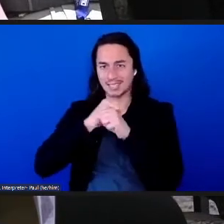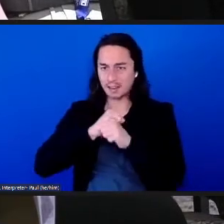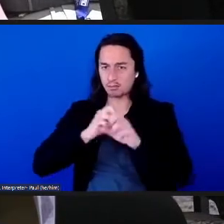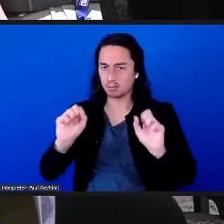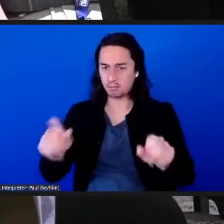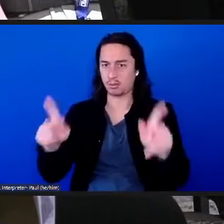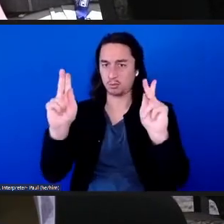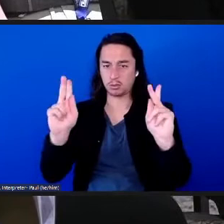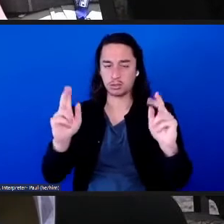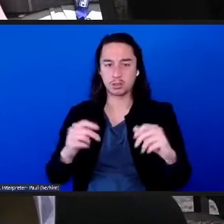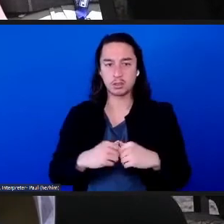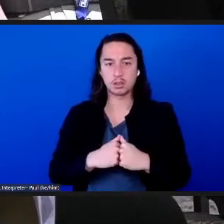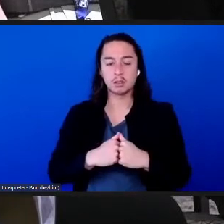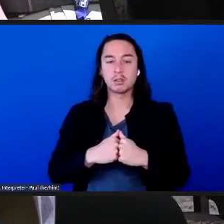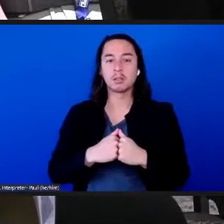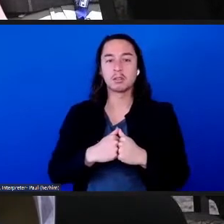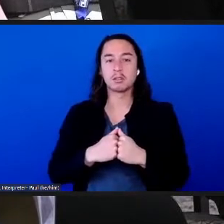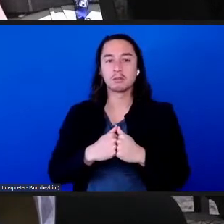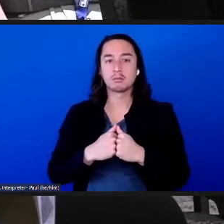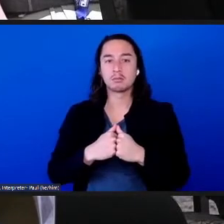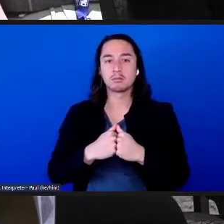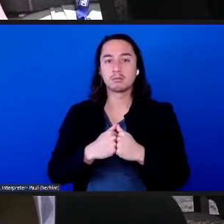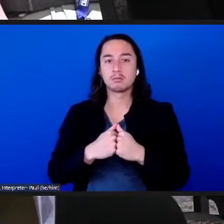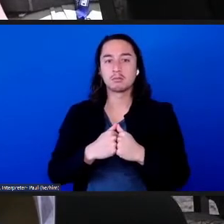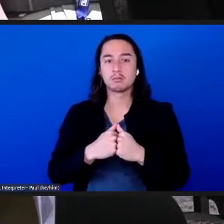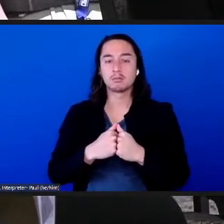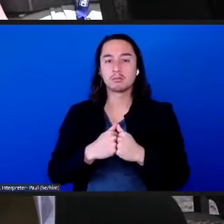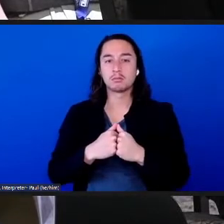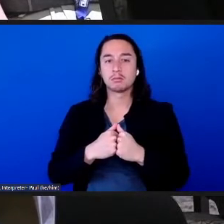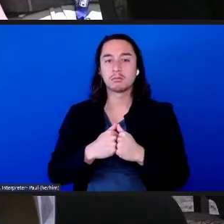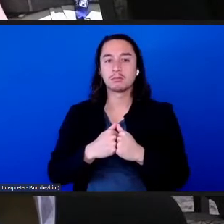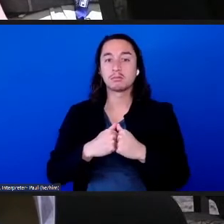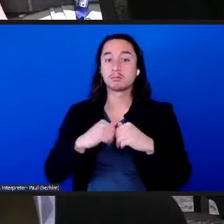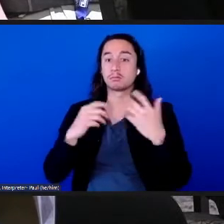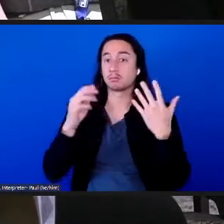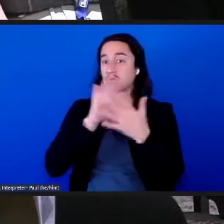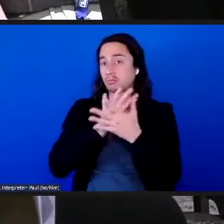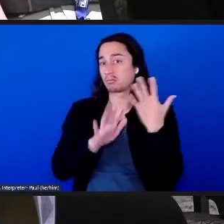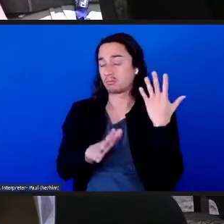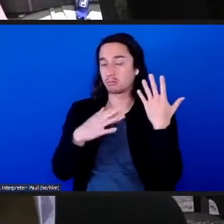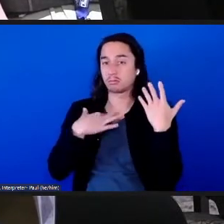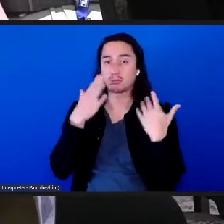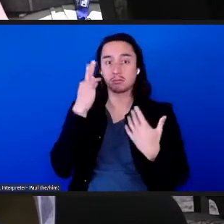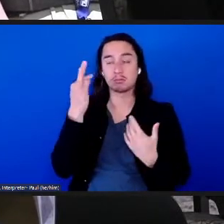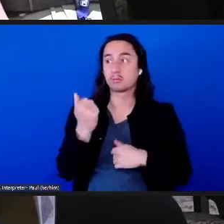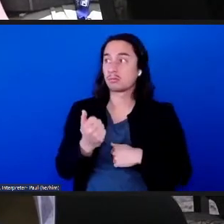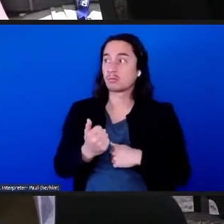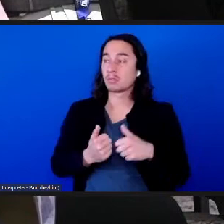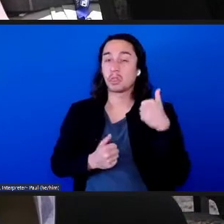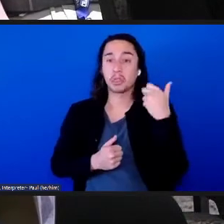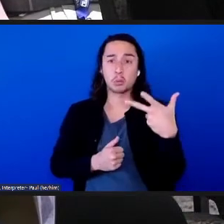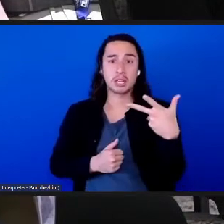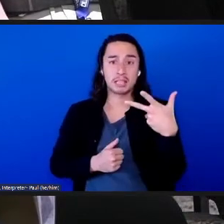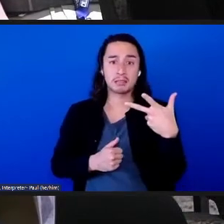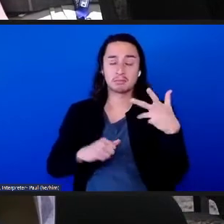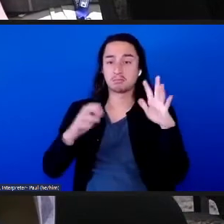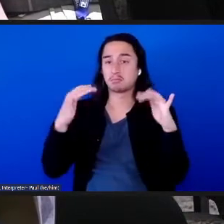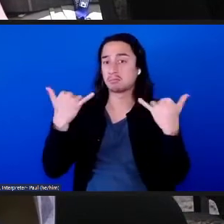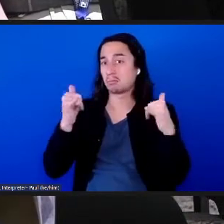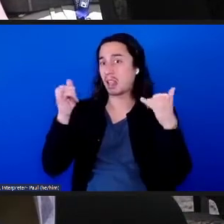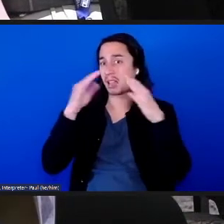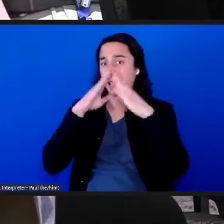opportunities. There are, on the top of my hands, like three playhouses that give us